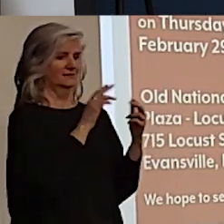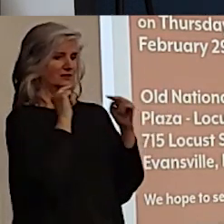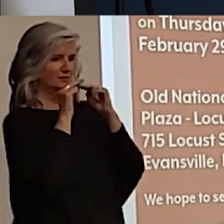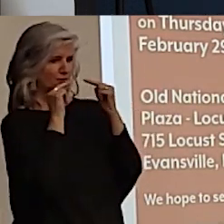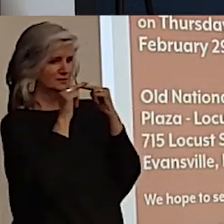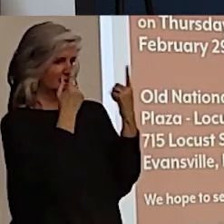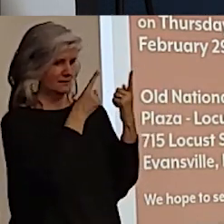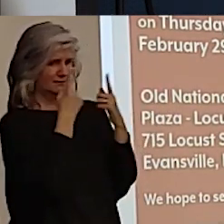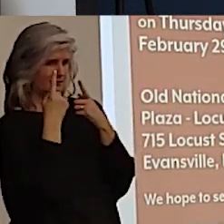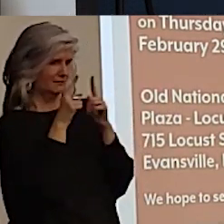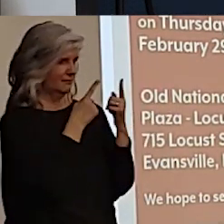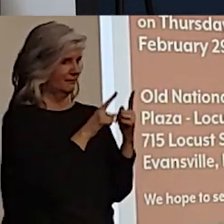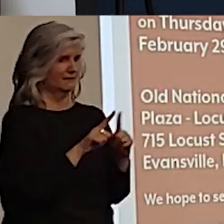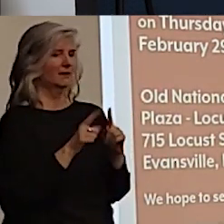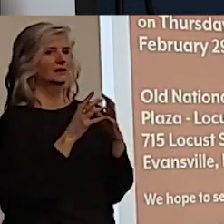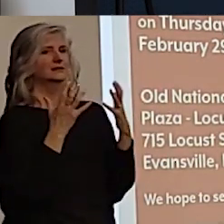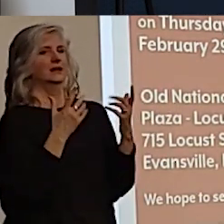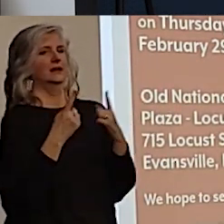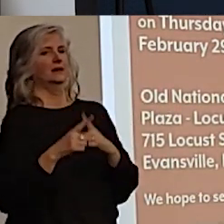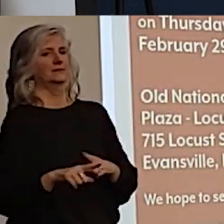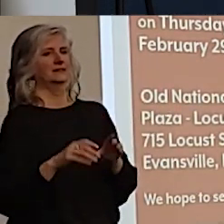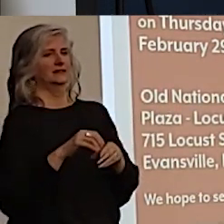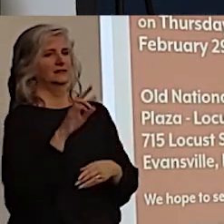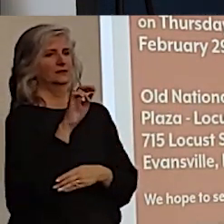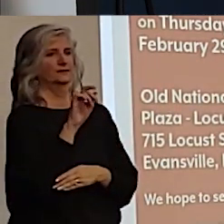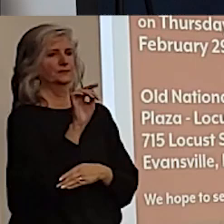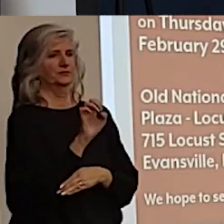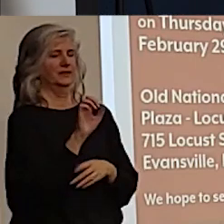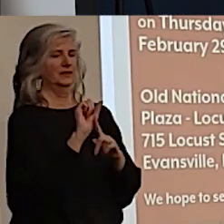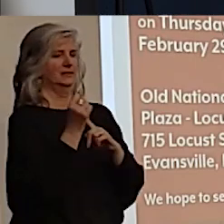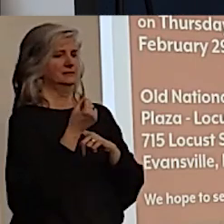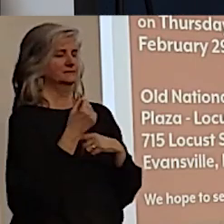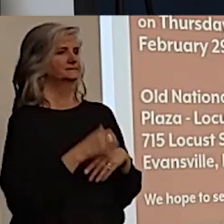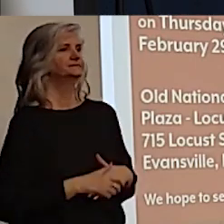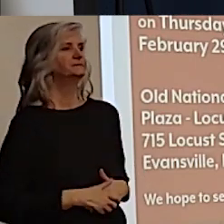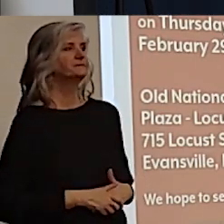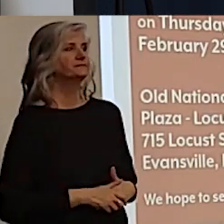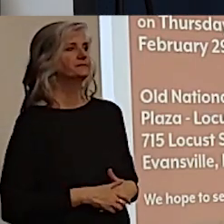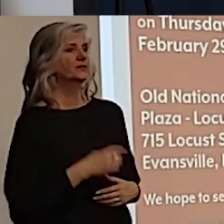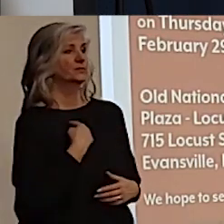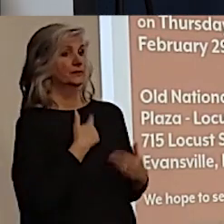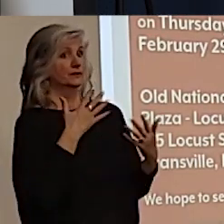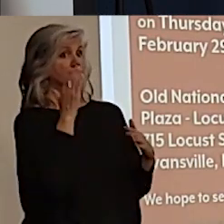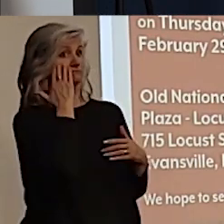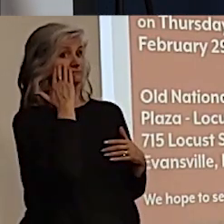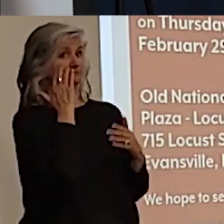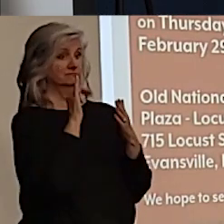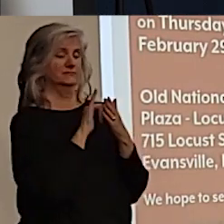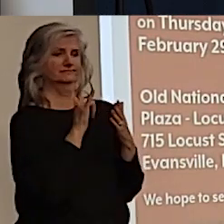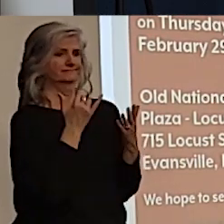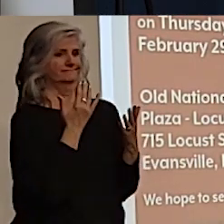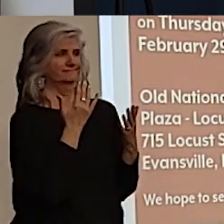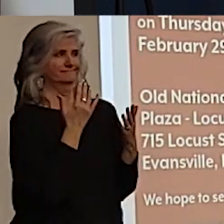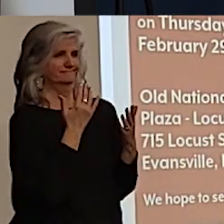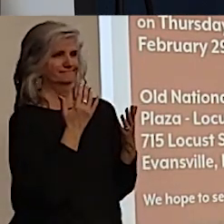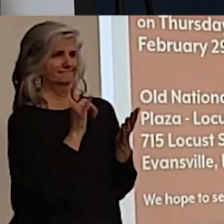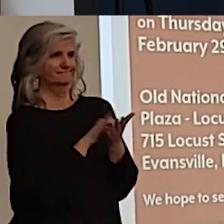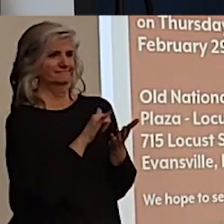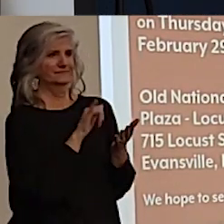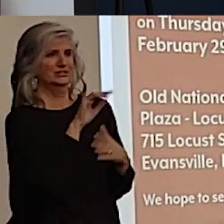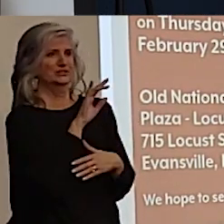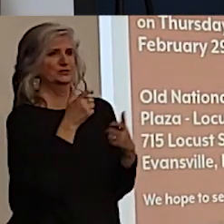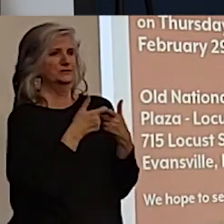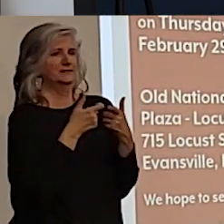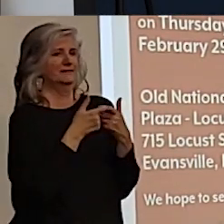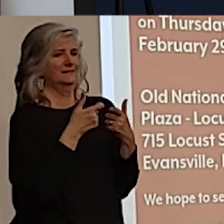So there's a lot that goes into rate case. And we know all too well that utility companies ask